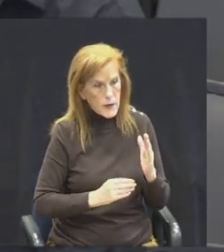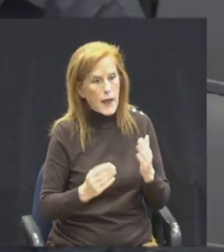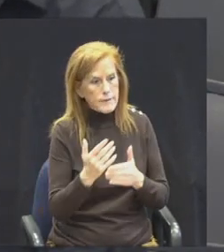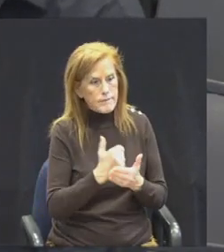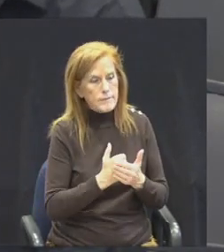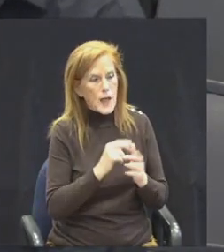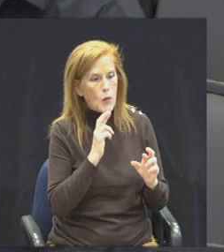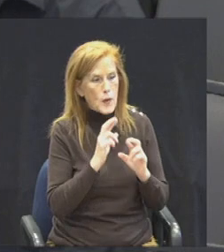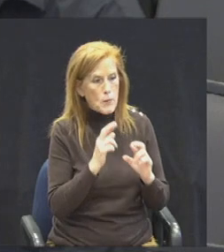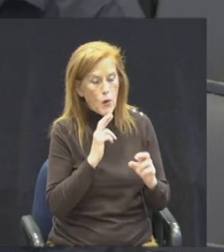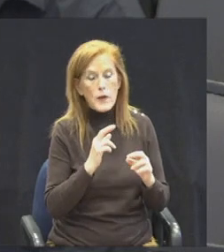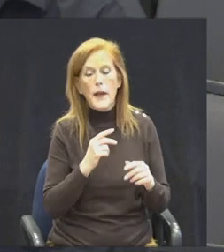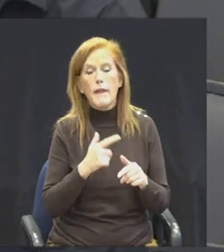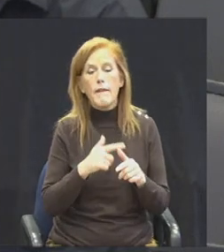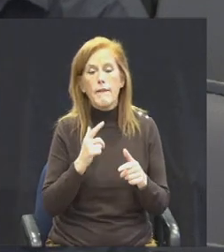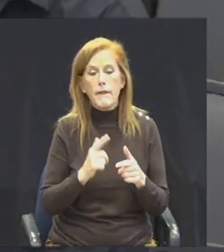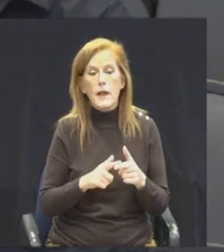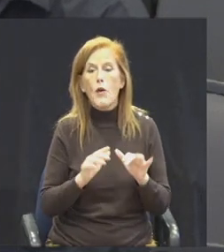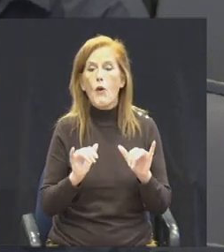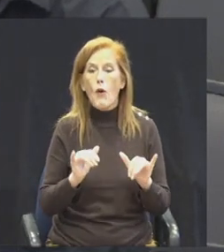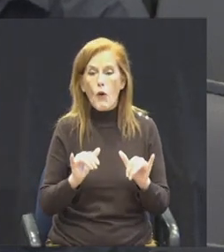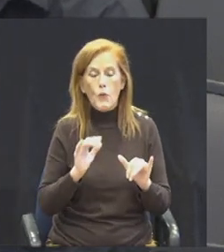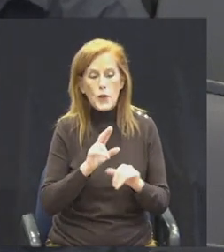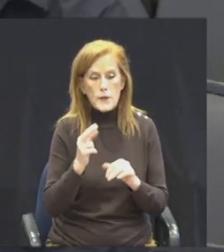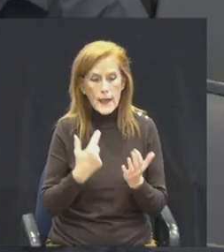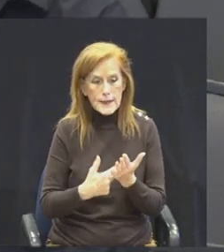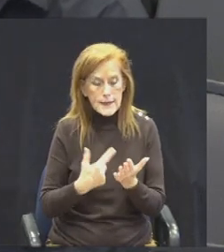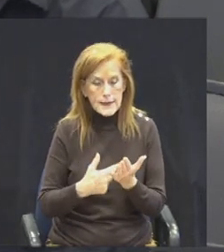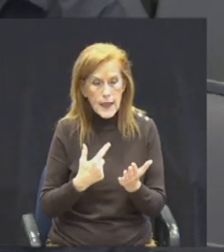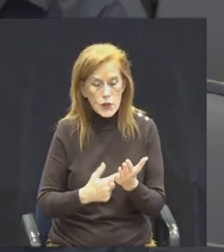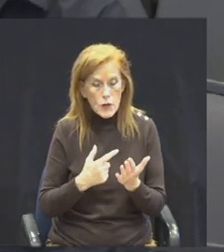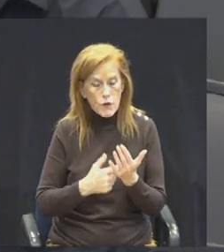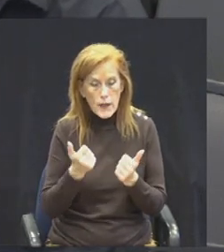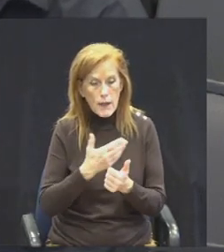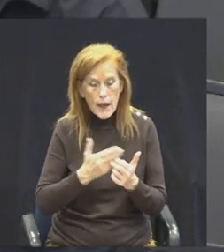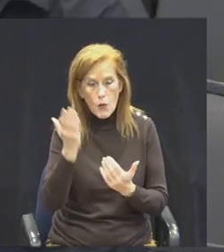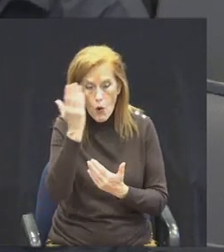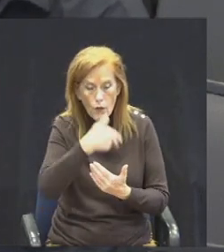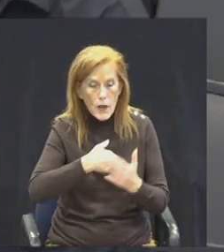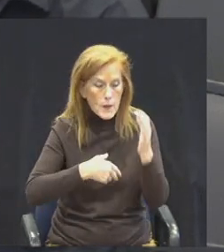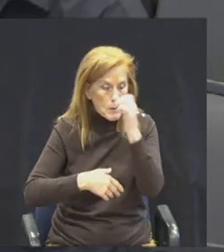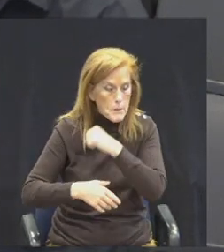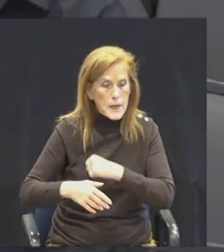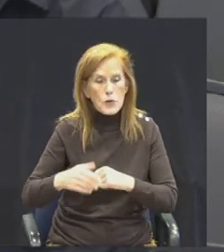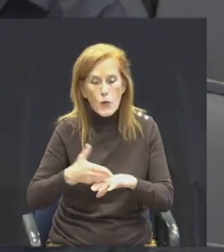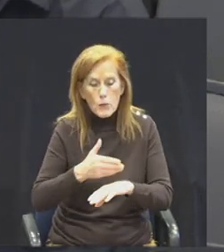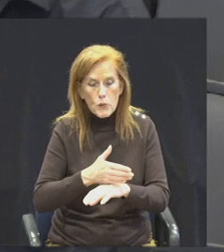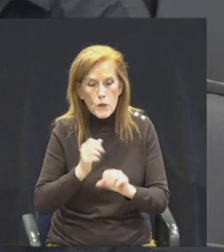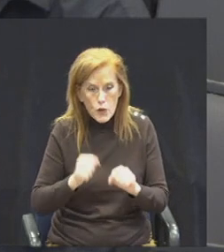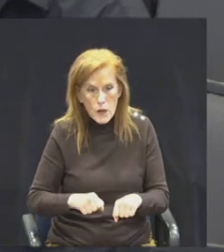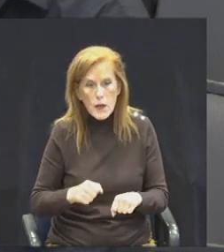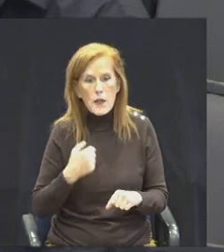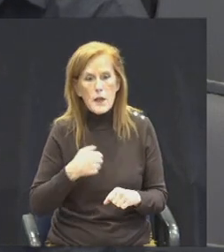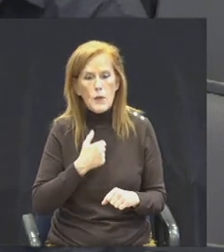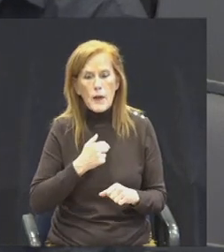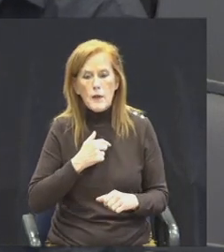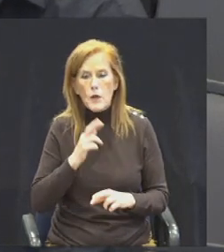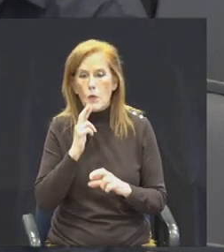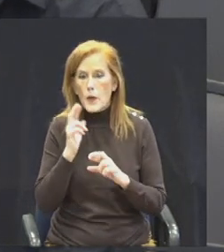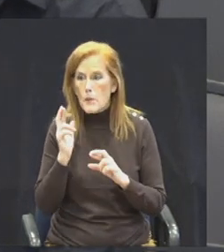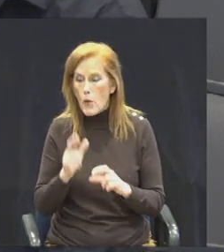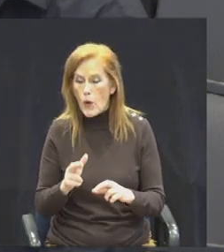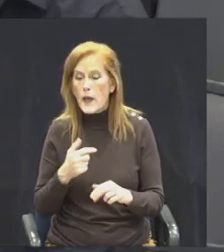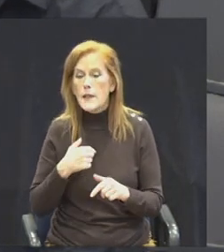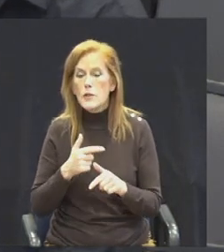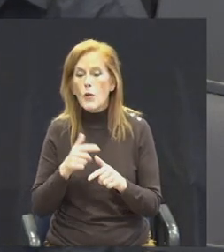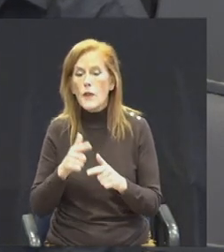in the discussions to build an improvement plan. And then, ideally, the preparedness process is cyclical, and you take